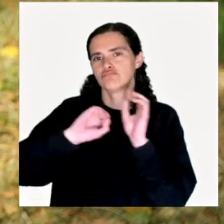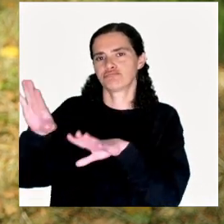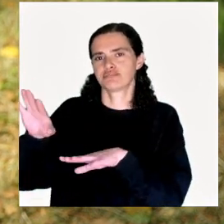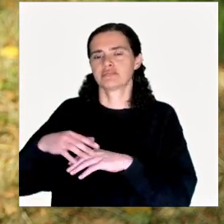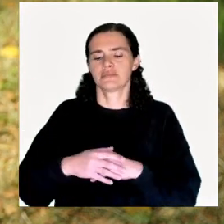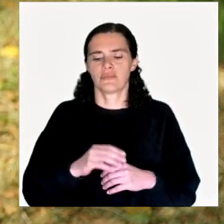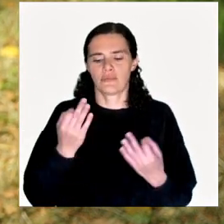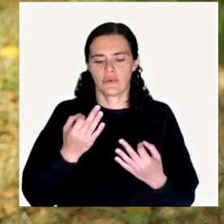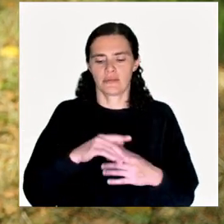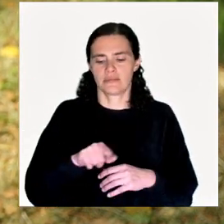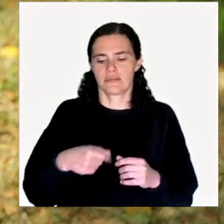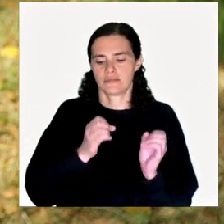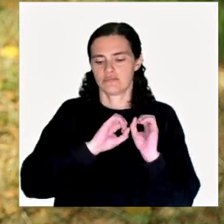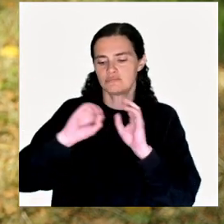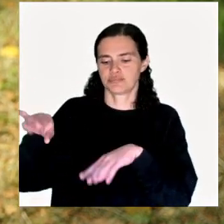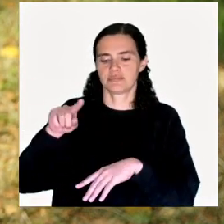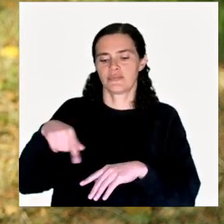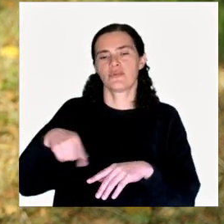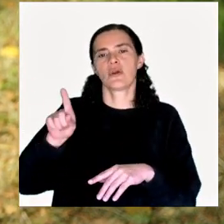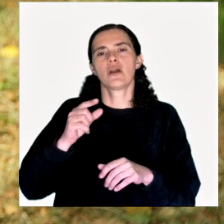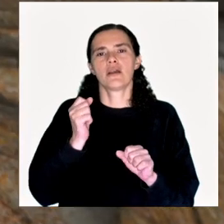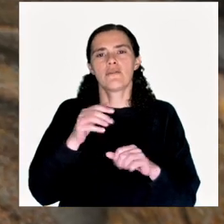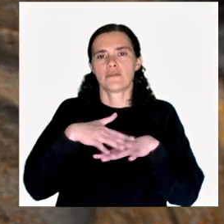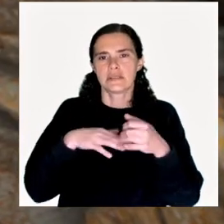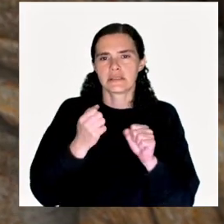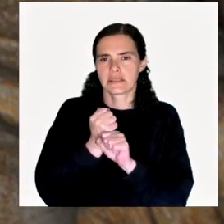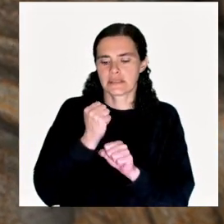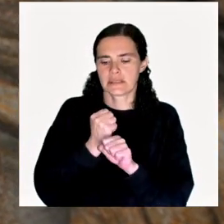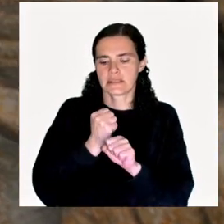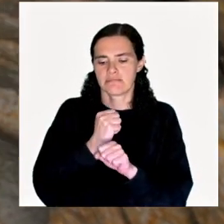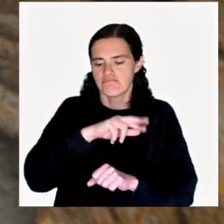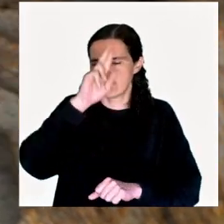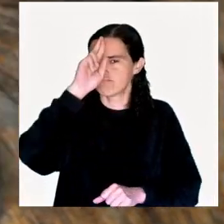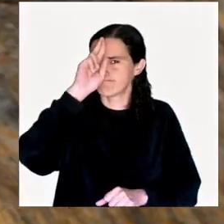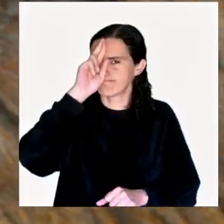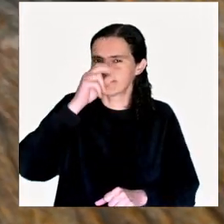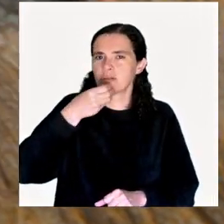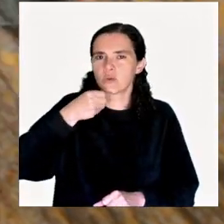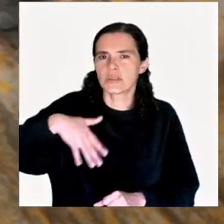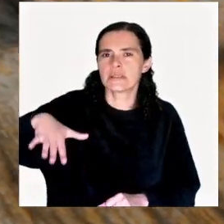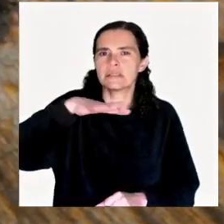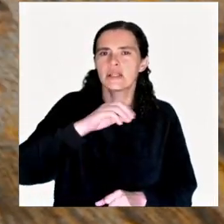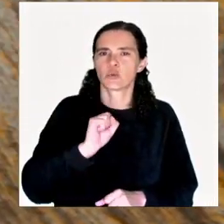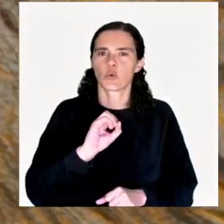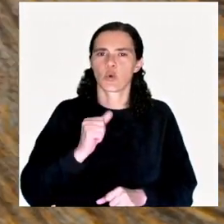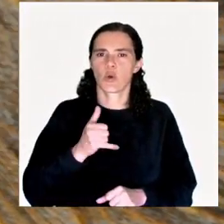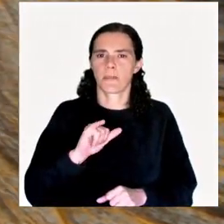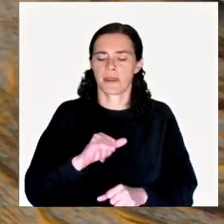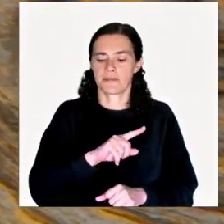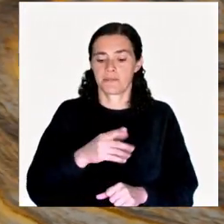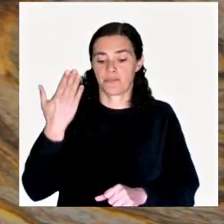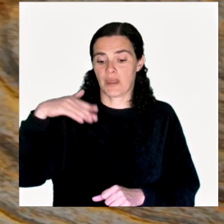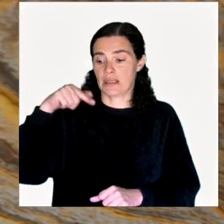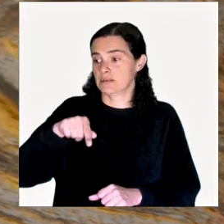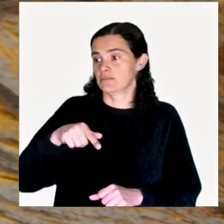in exile, quote-unquote in exile, and sent to forced labor in the Gobi Desert. And as